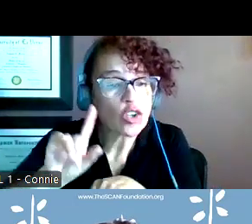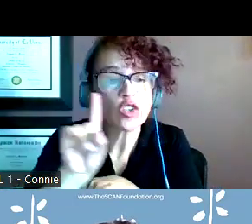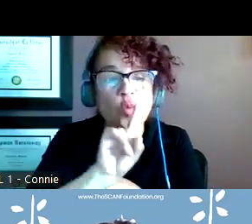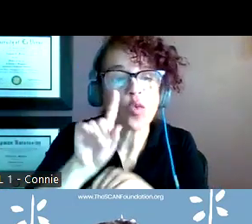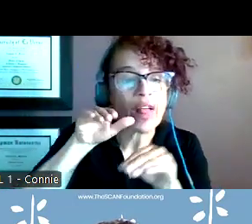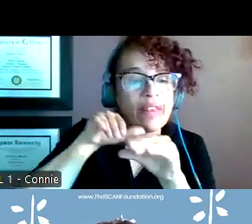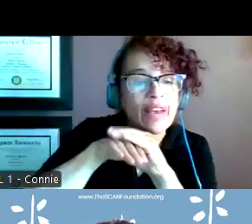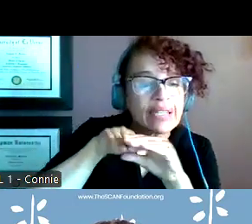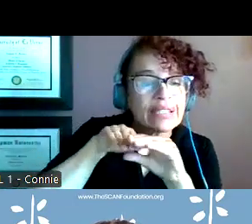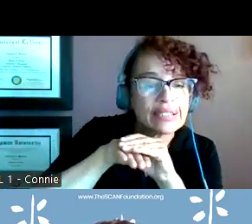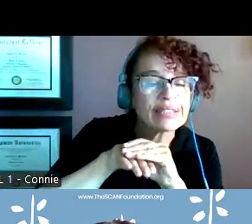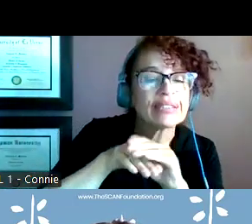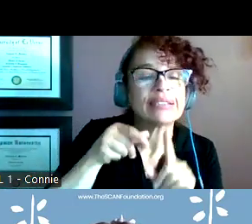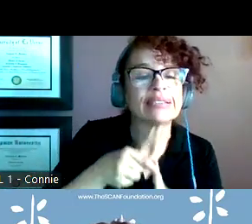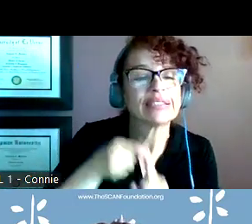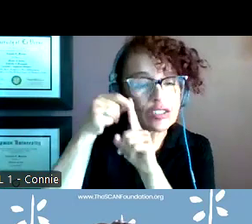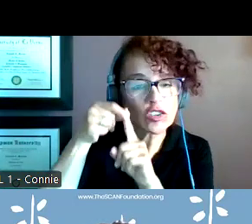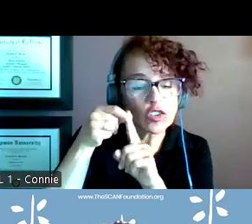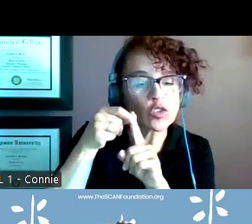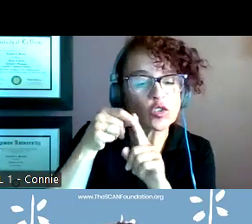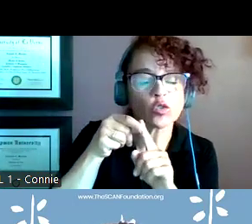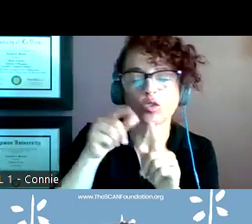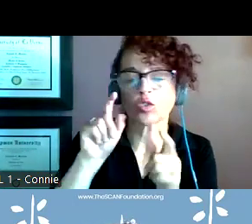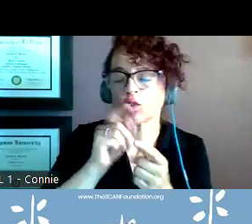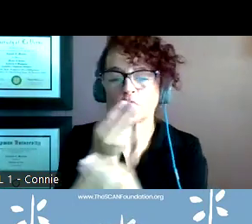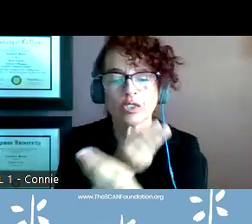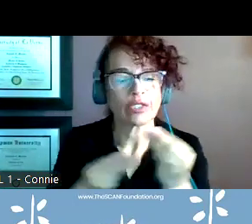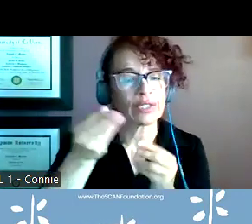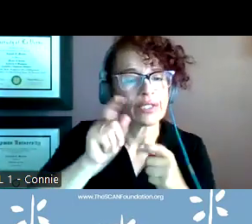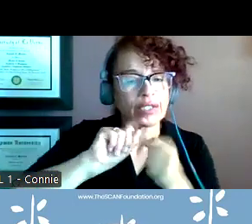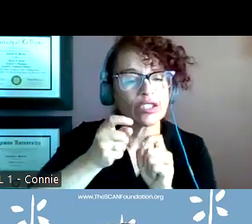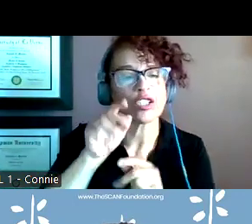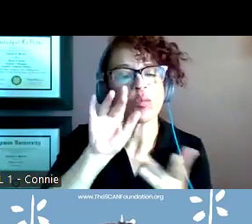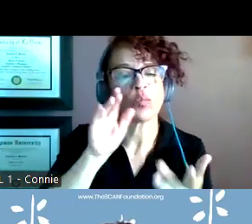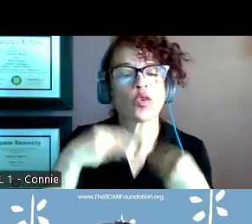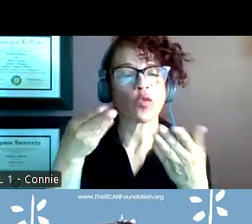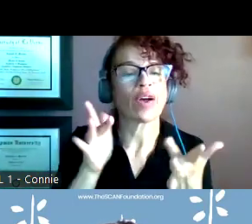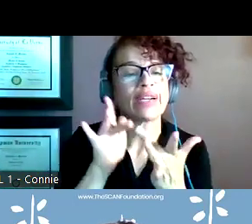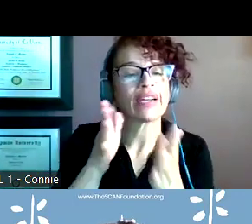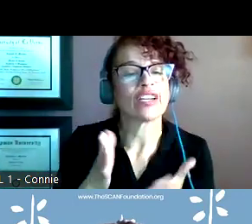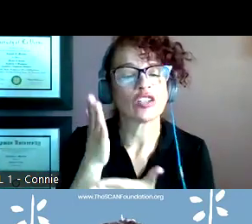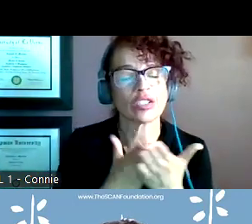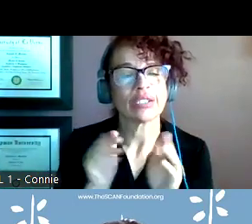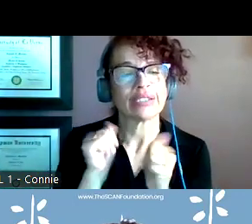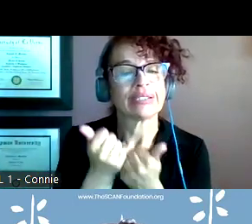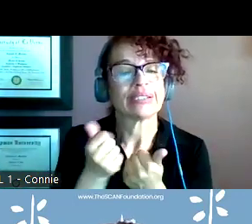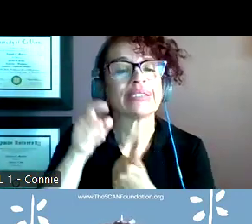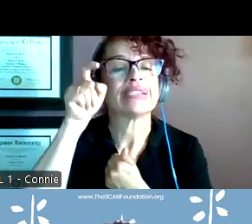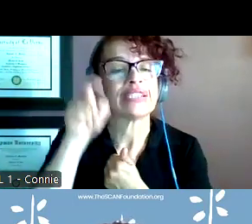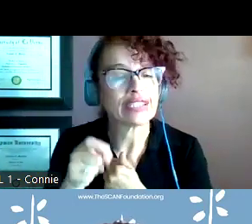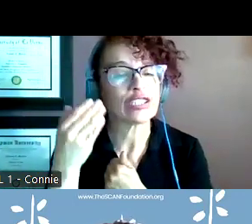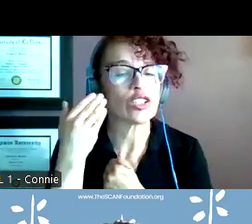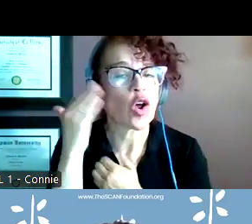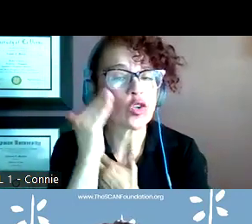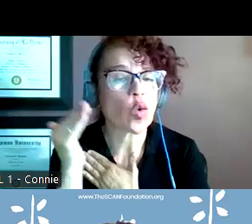access services, especially through this transition. And then for the provider network, it's kind of that age-old need of building